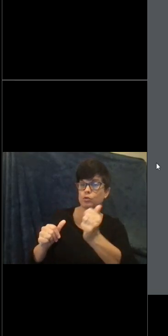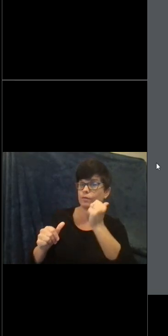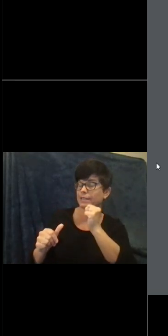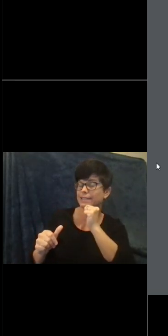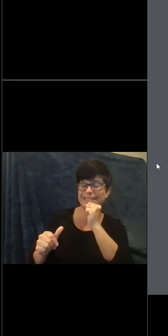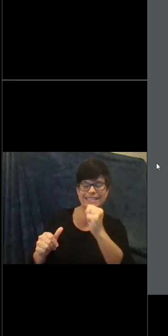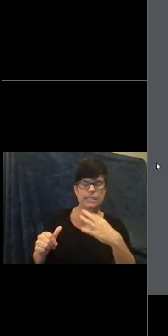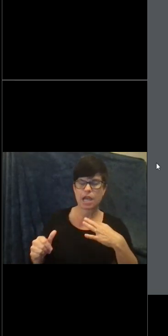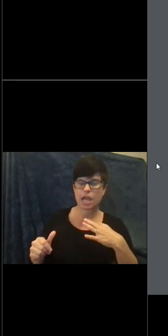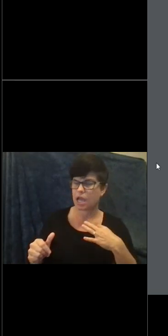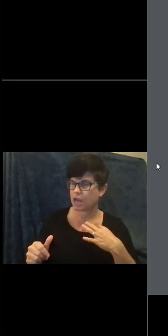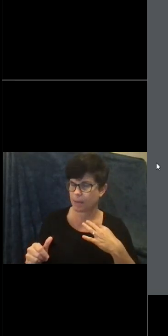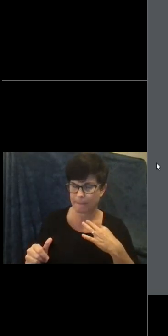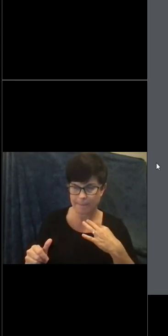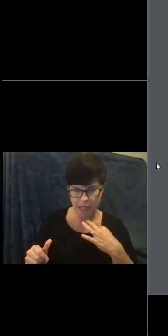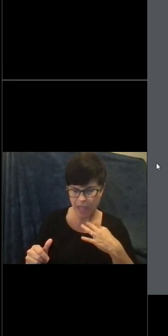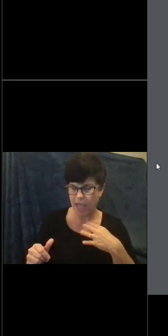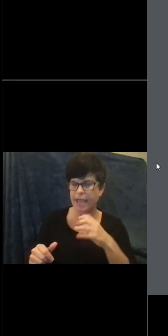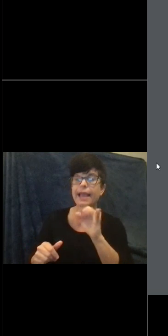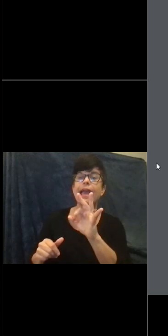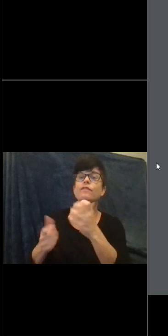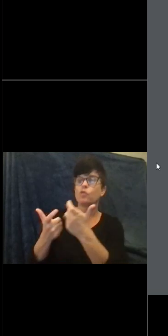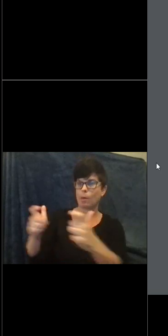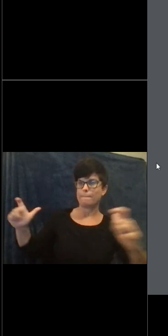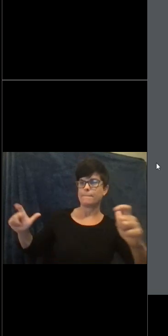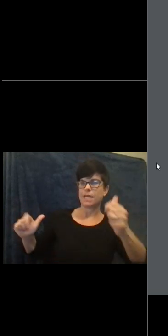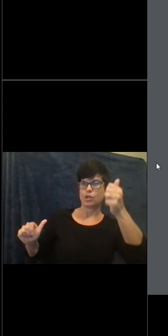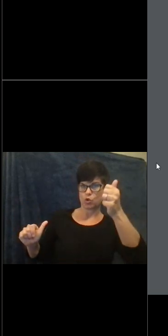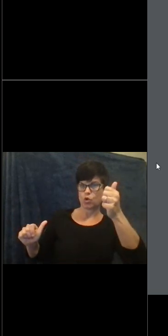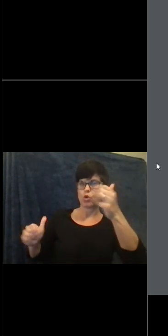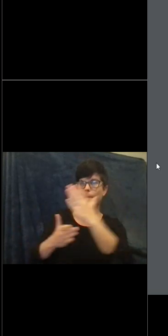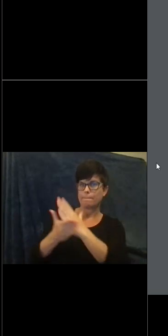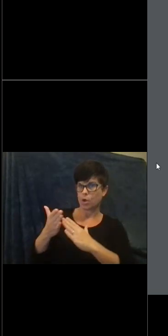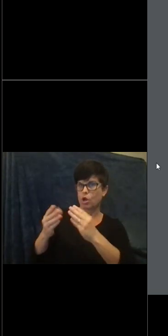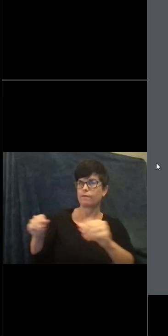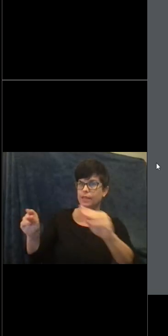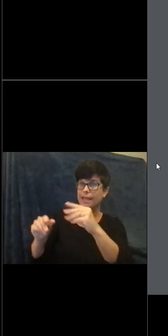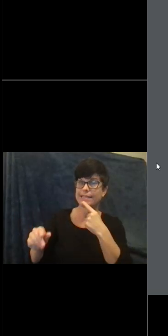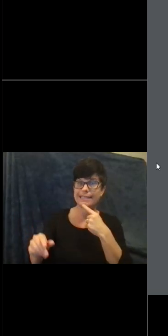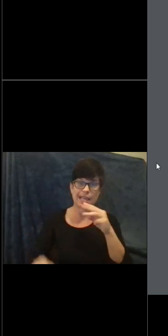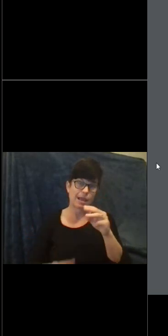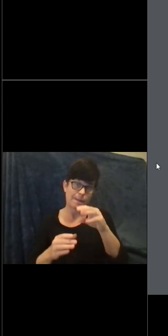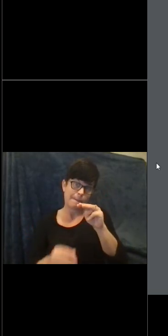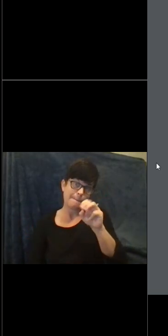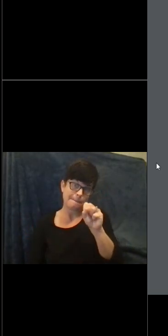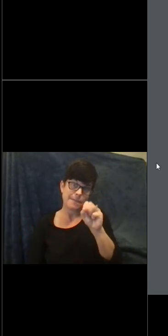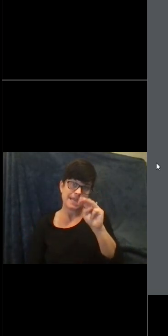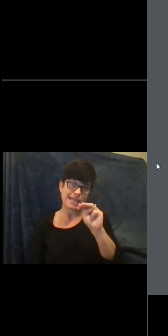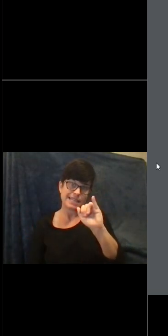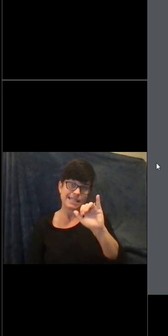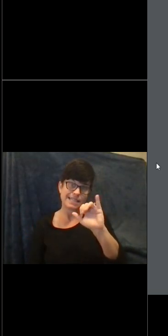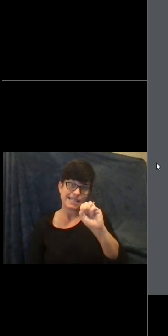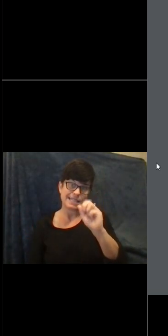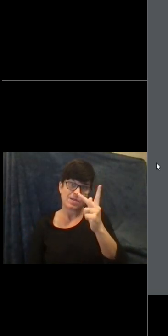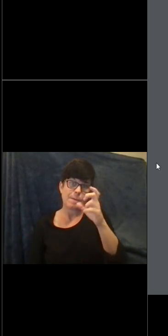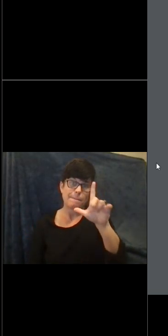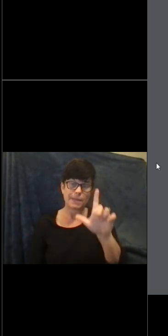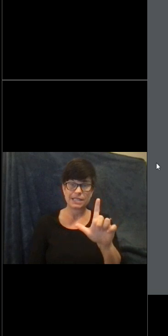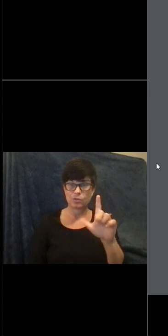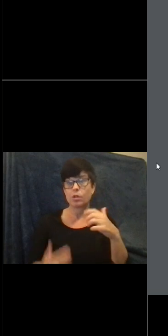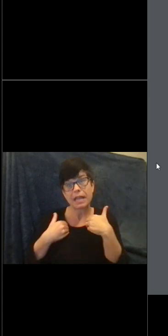a larger piece of land. And as Ms. Miskell has said, that the property it has a